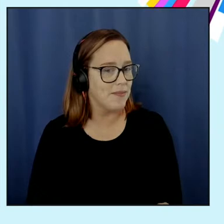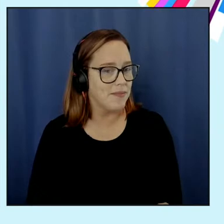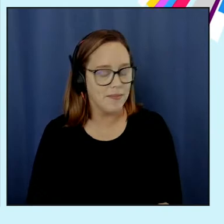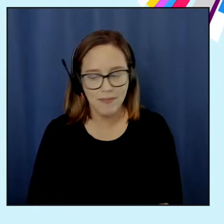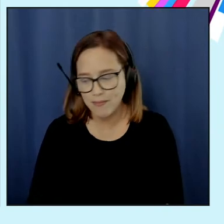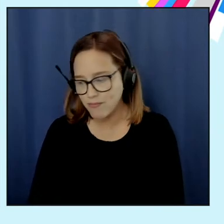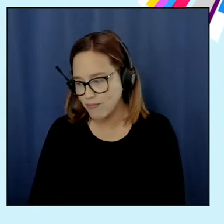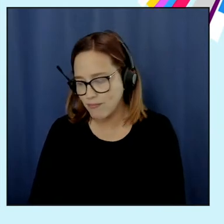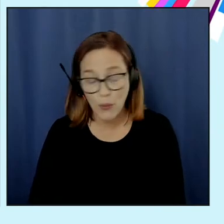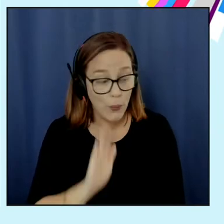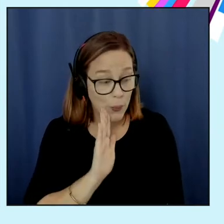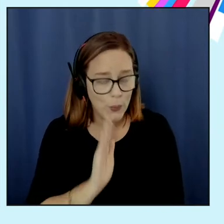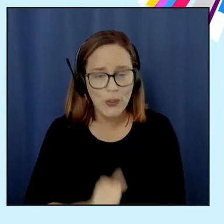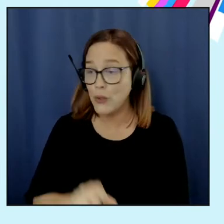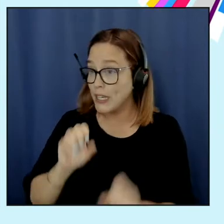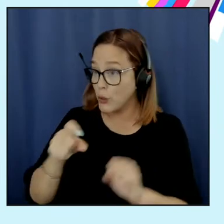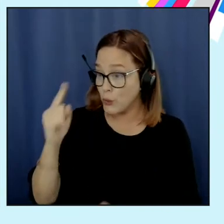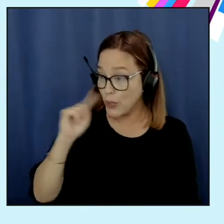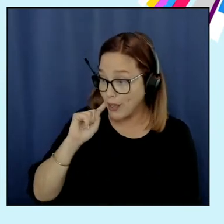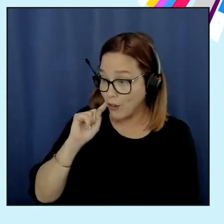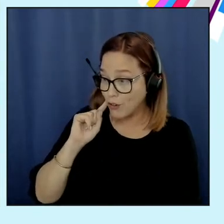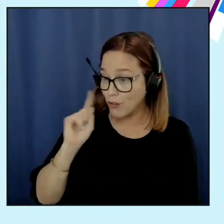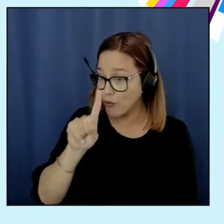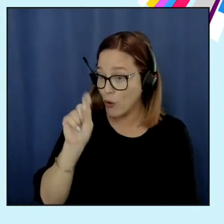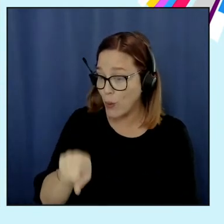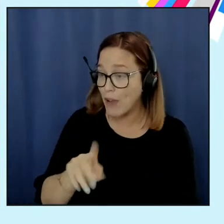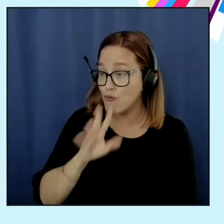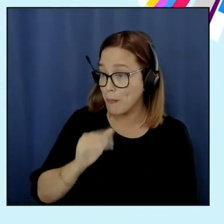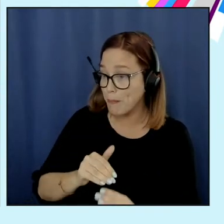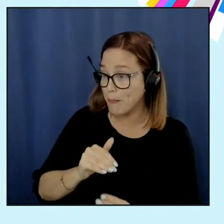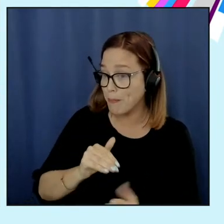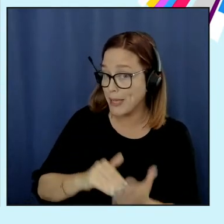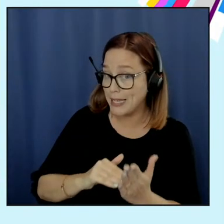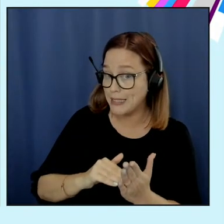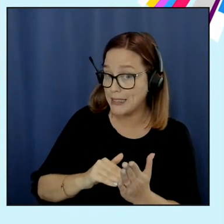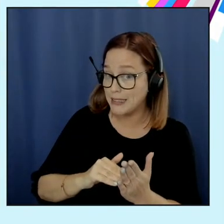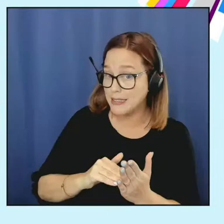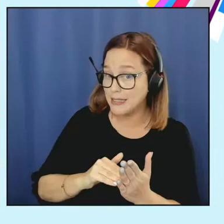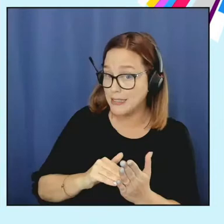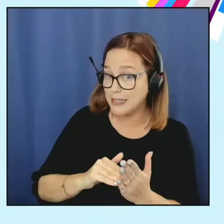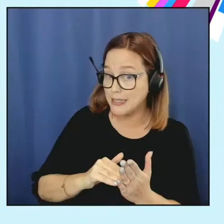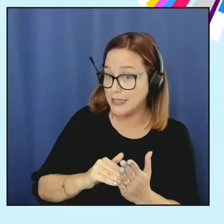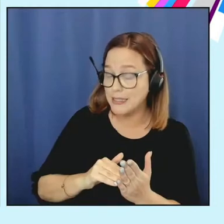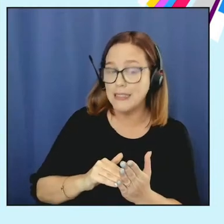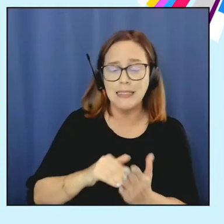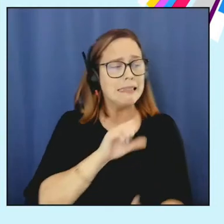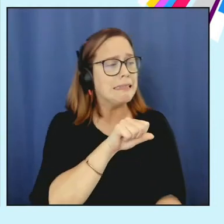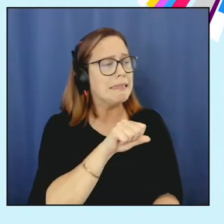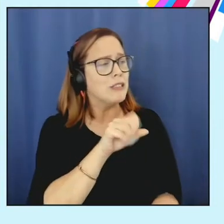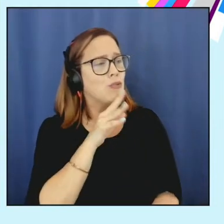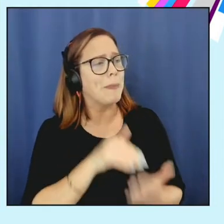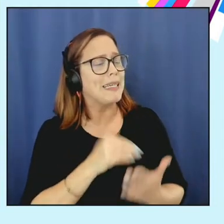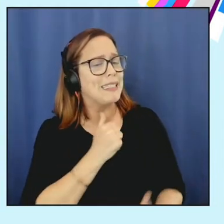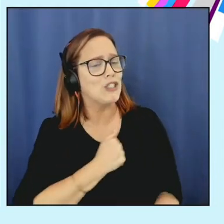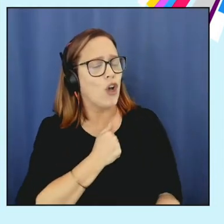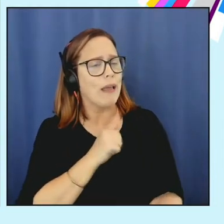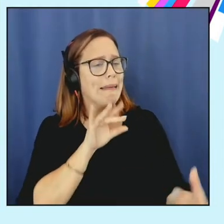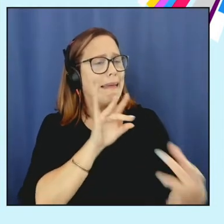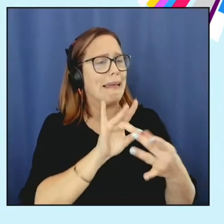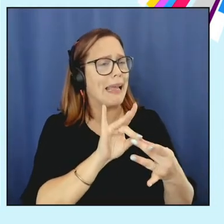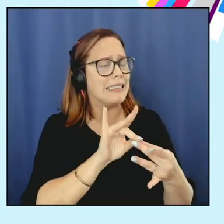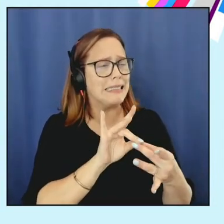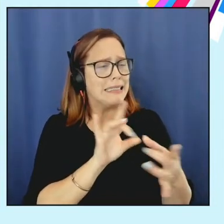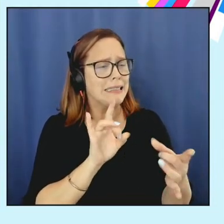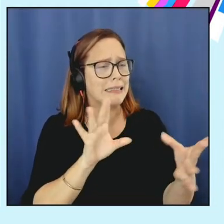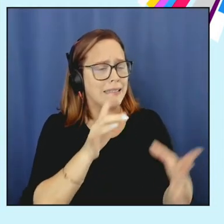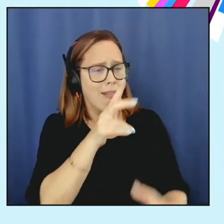Hello? Were you able to hear the question? Would you like me to repeat it? Yeah, if you could repeat it, sorry, the connection. Sure, no, it's